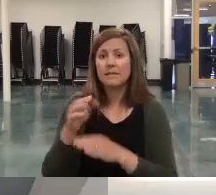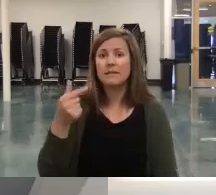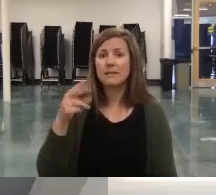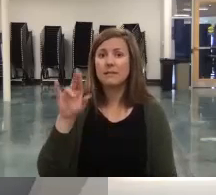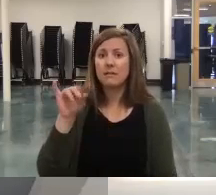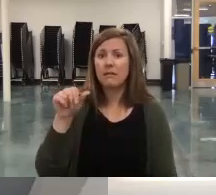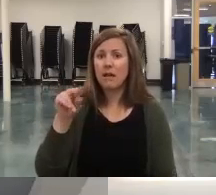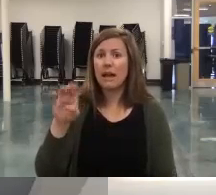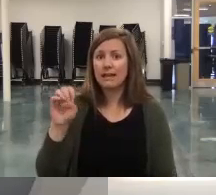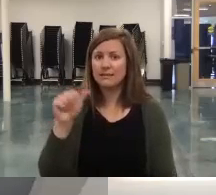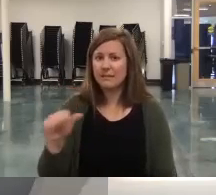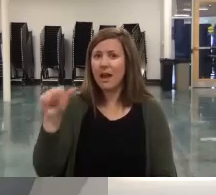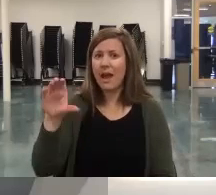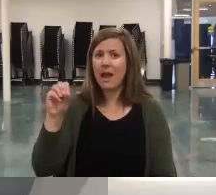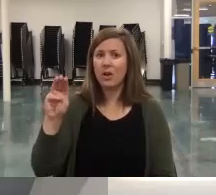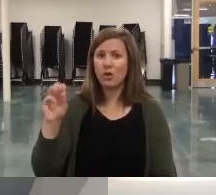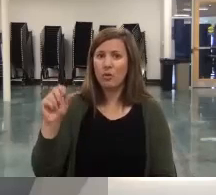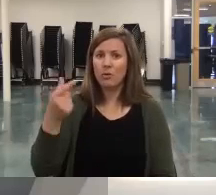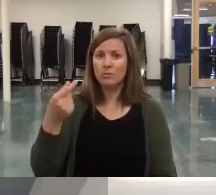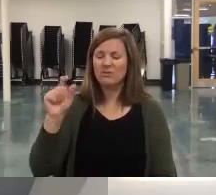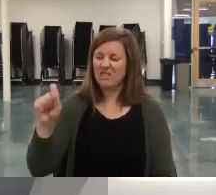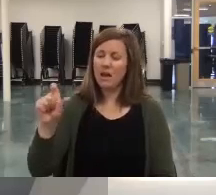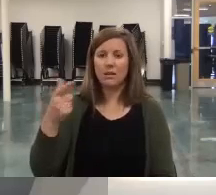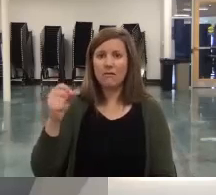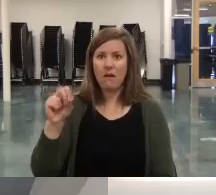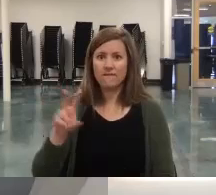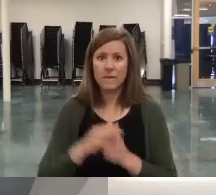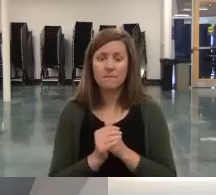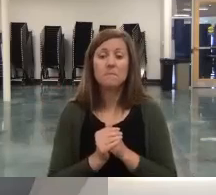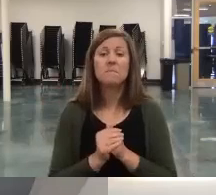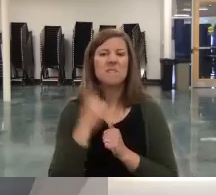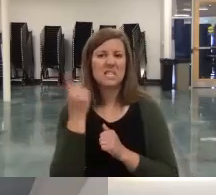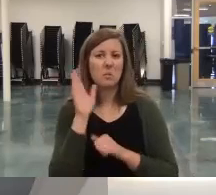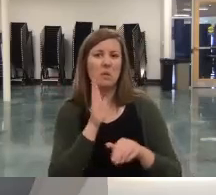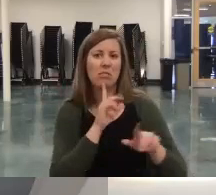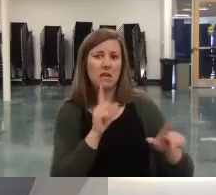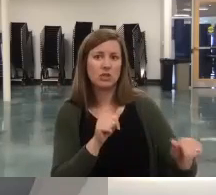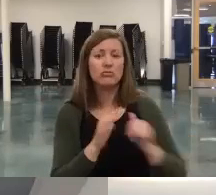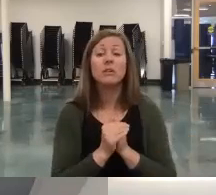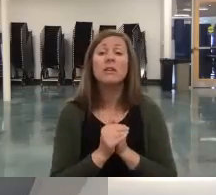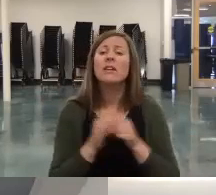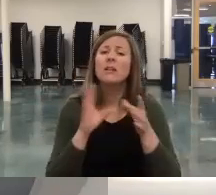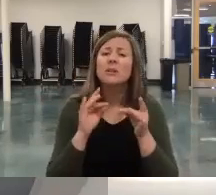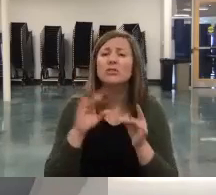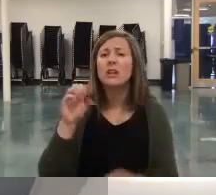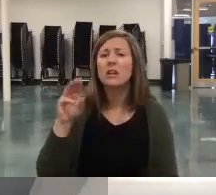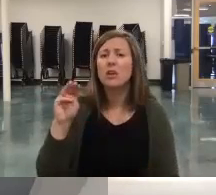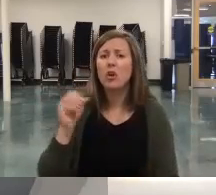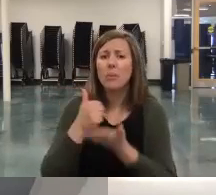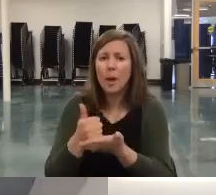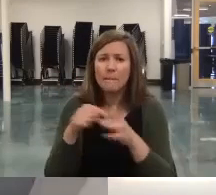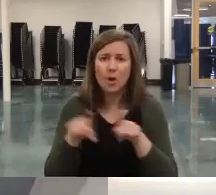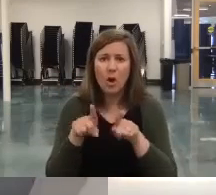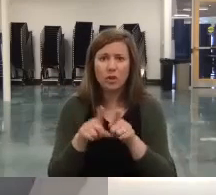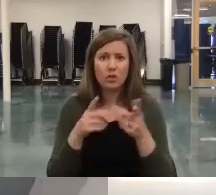businessguidance@como.gov, and one of our team members will get right back with you. Also, I wanted to mention Como Helps is also assisting